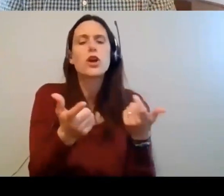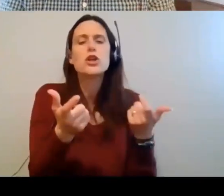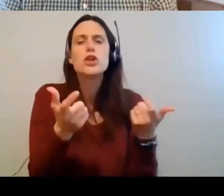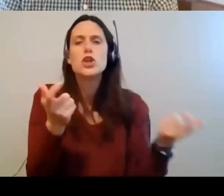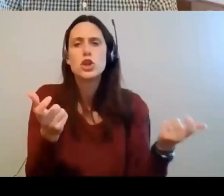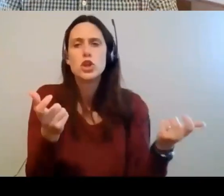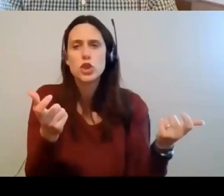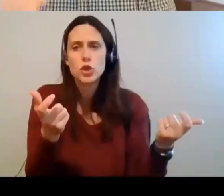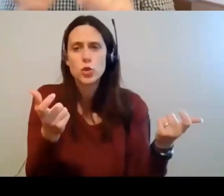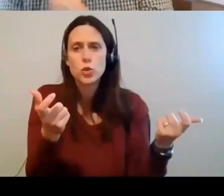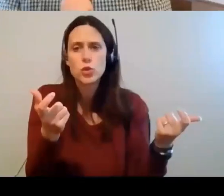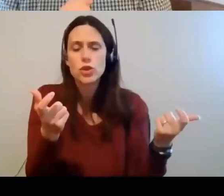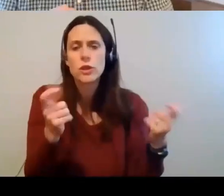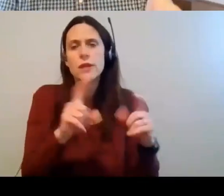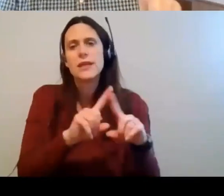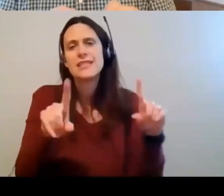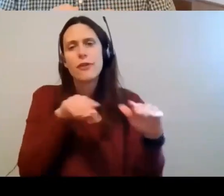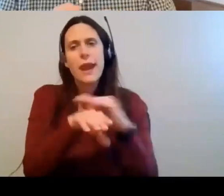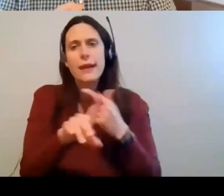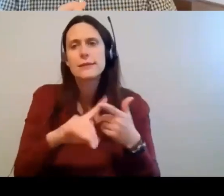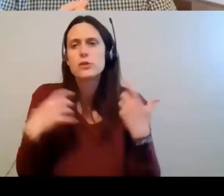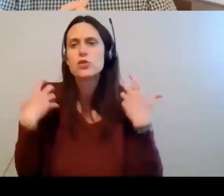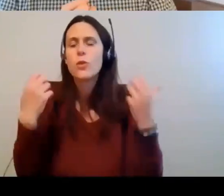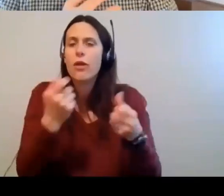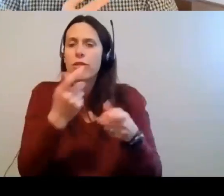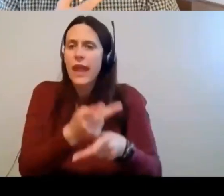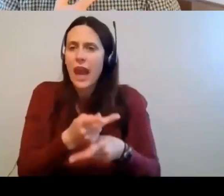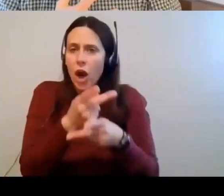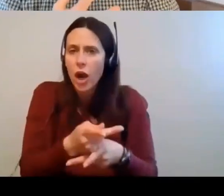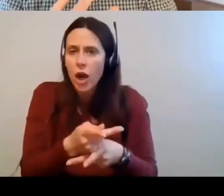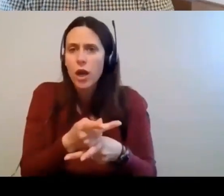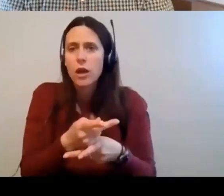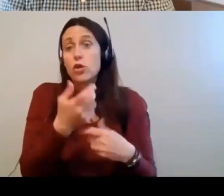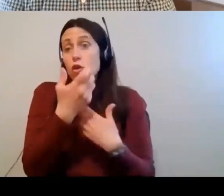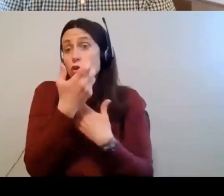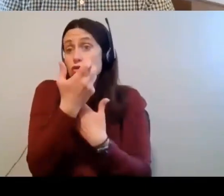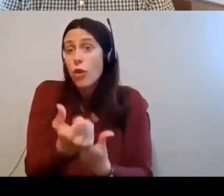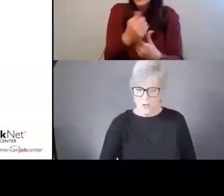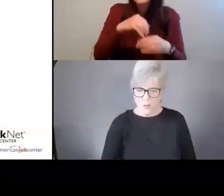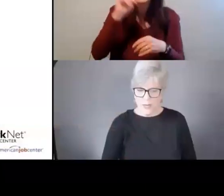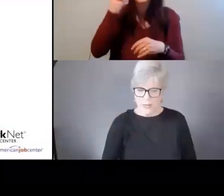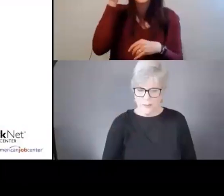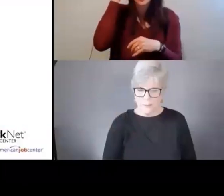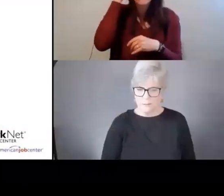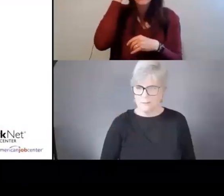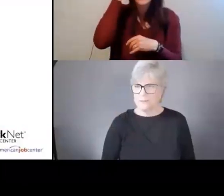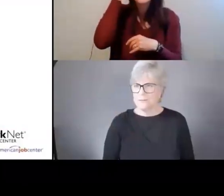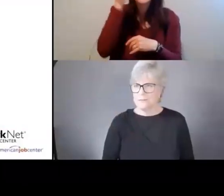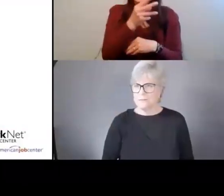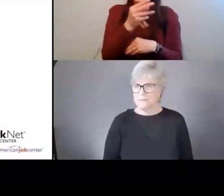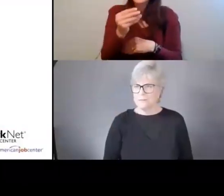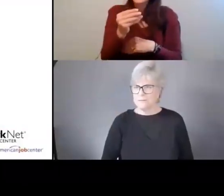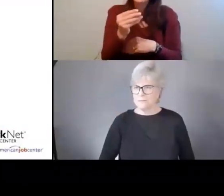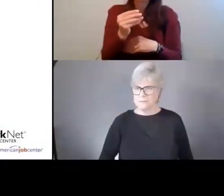hugely disparate access to healthcare, trust in government and systems to be able to